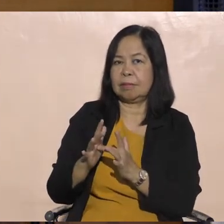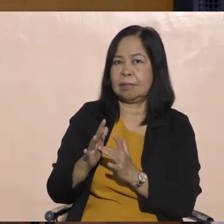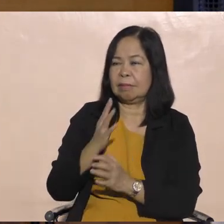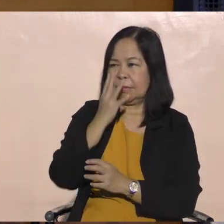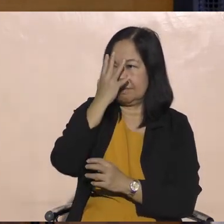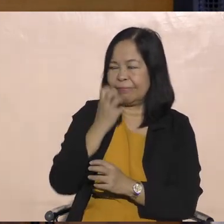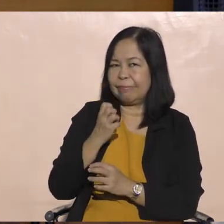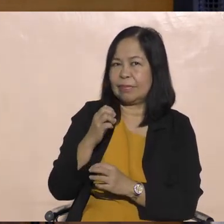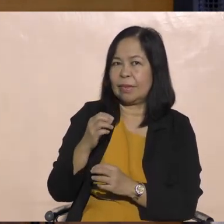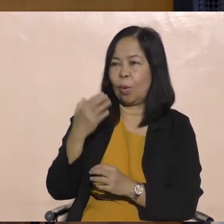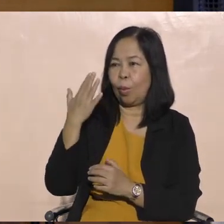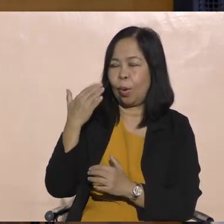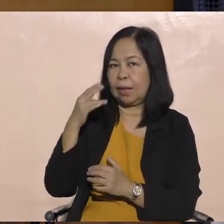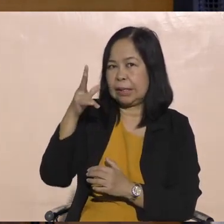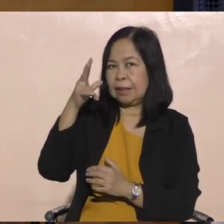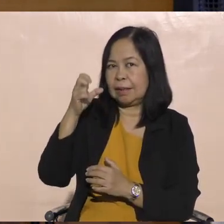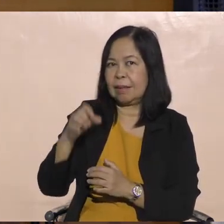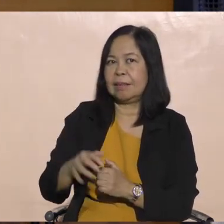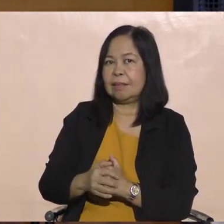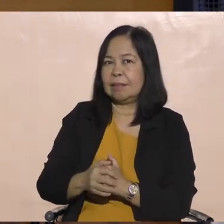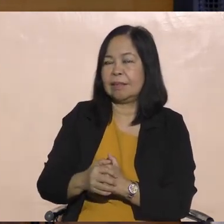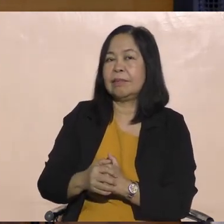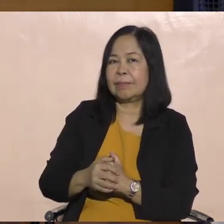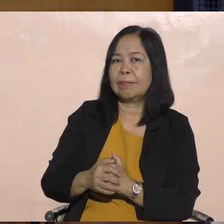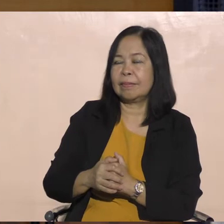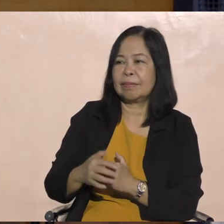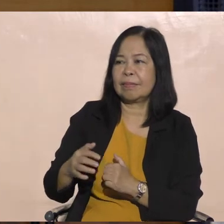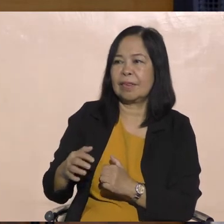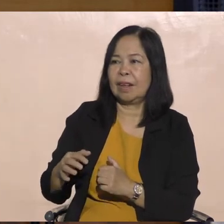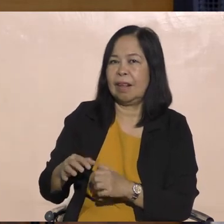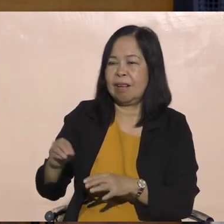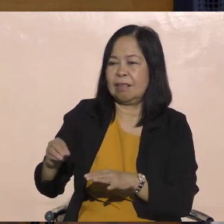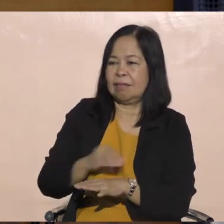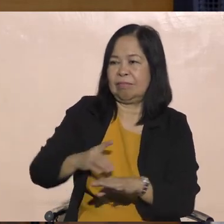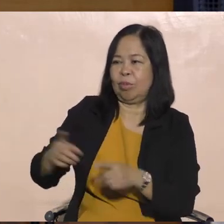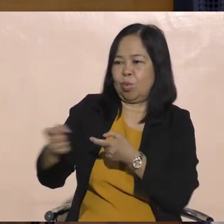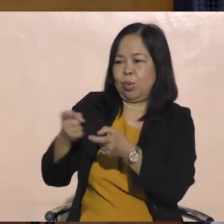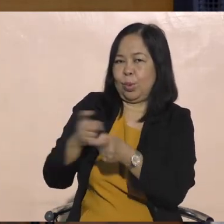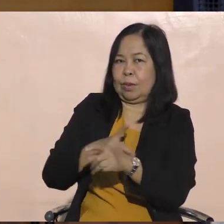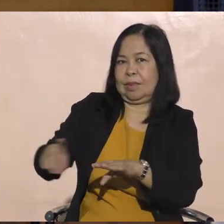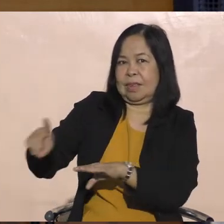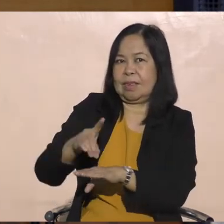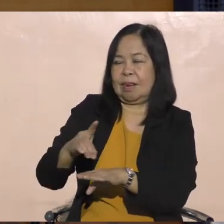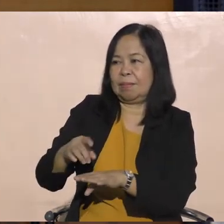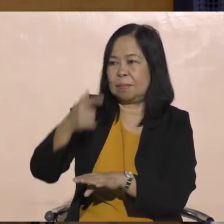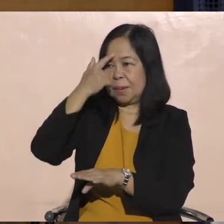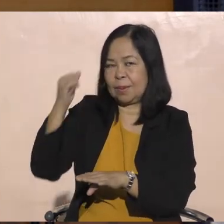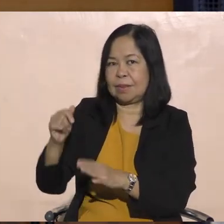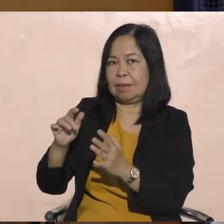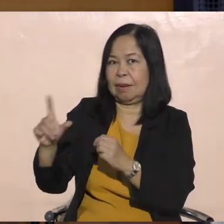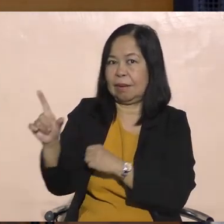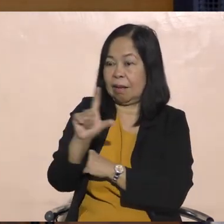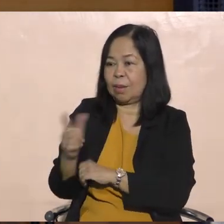mga kaigsoonan, he was deeply moved in spirit, or he was deeply indignant. Suko siya, mga kaigsoonan. Mga nihilak